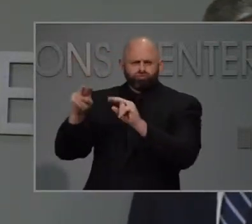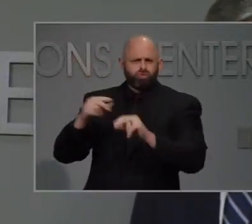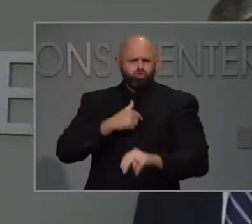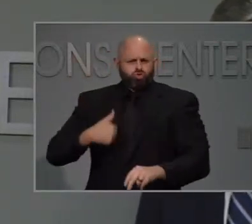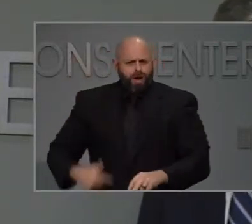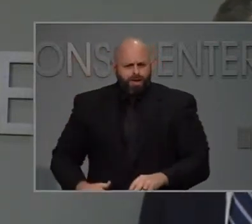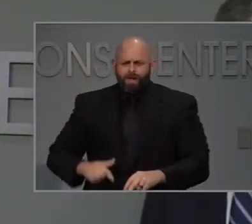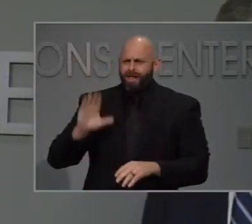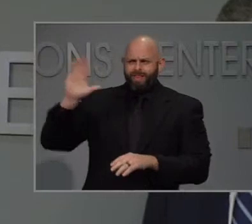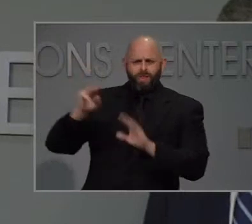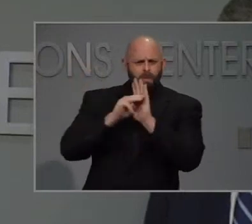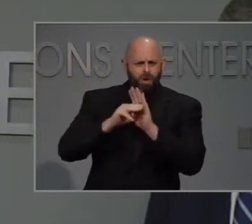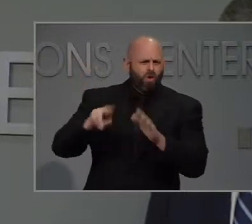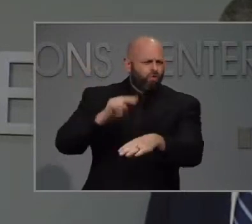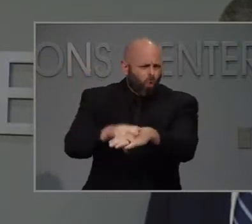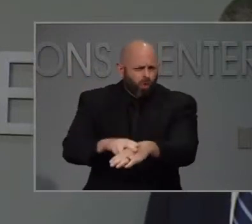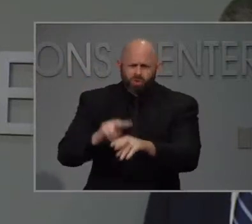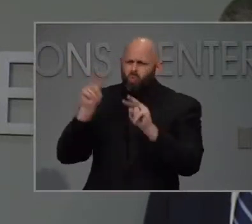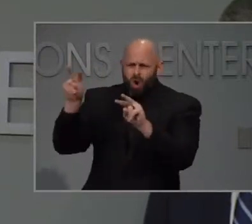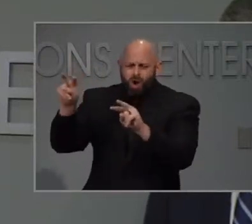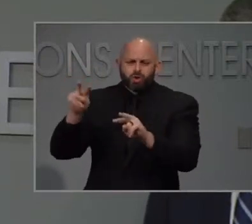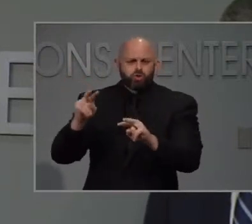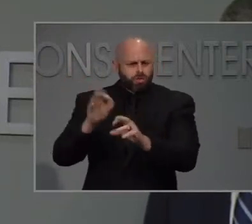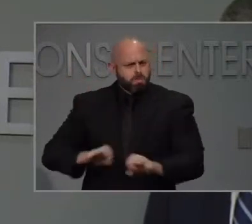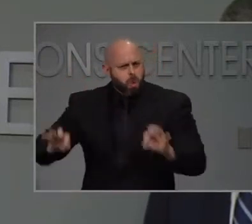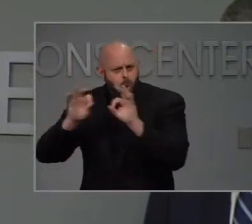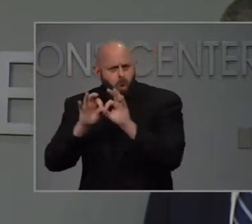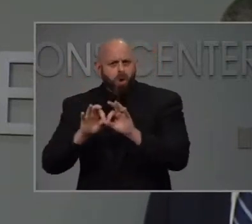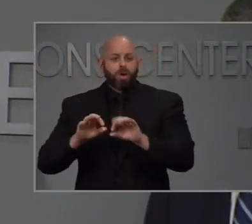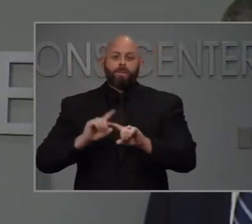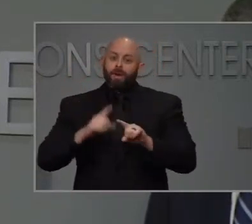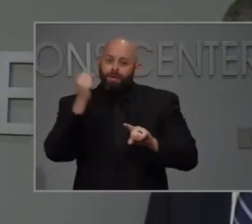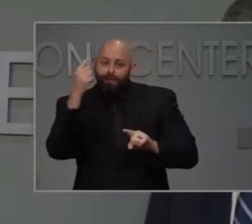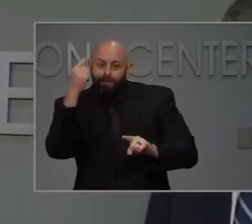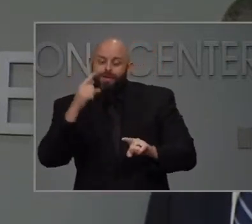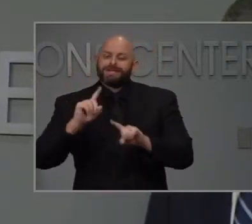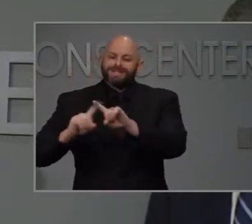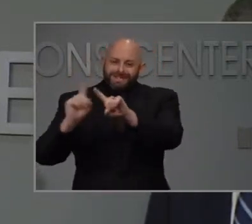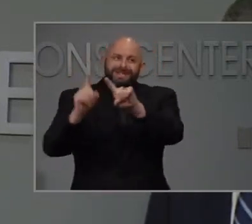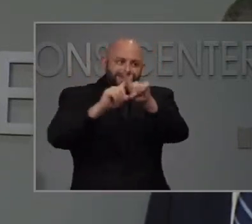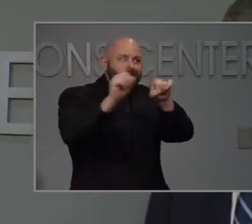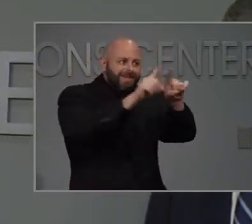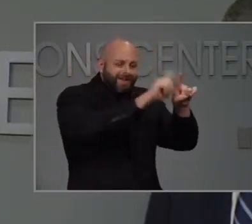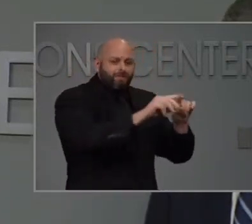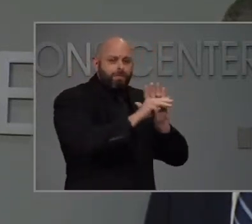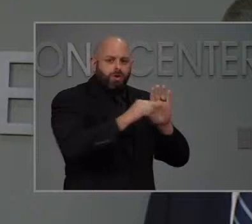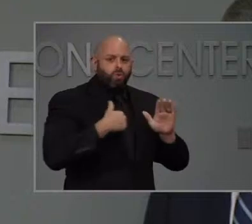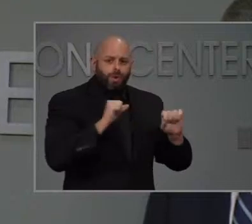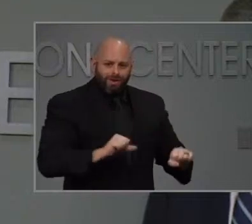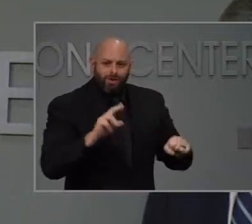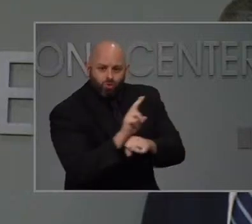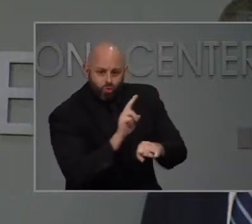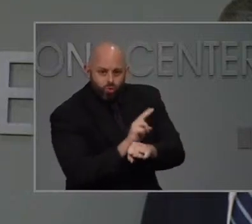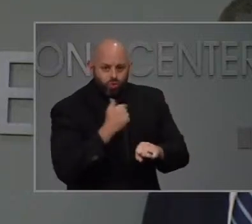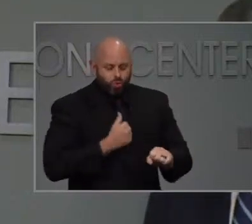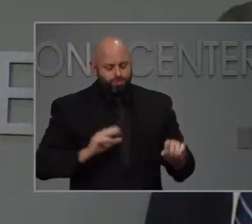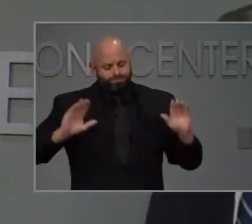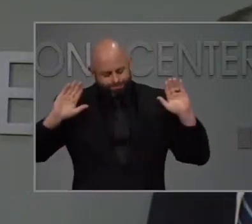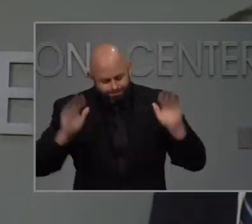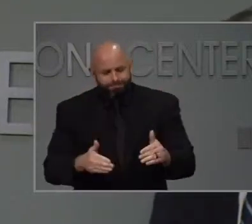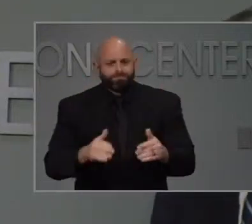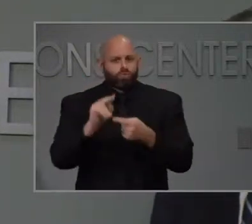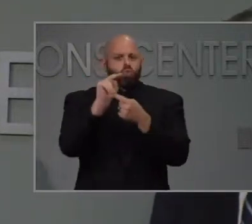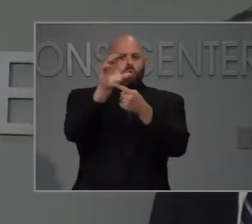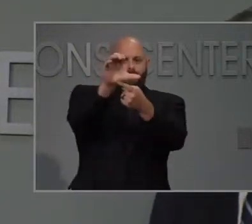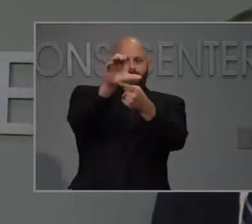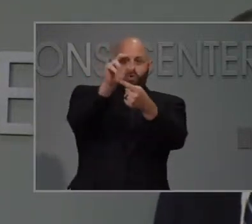inform our thinking, but it's really the numbers here in North Carolina that we are looking at that help us make the decisions. Are we